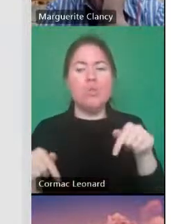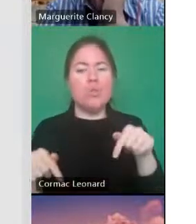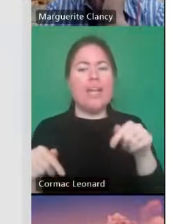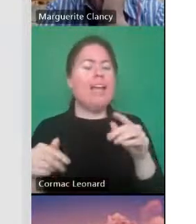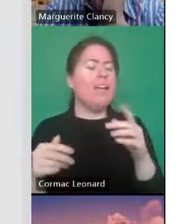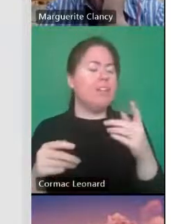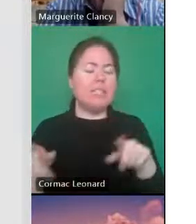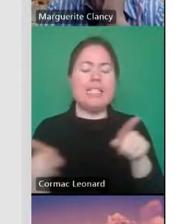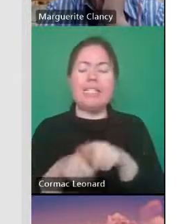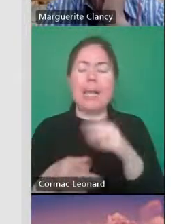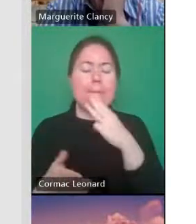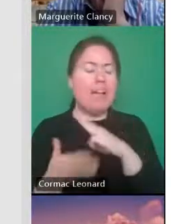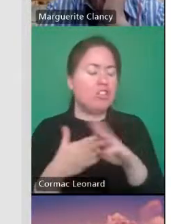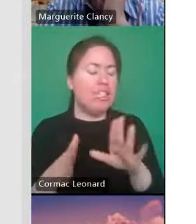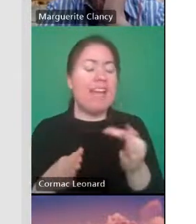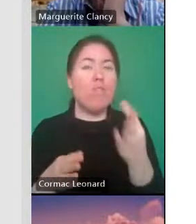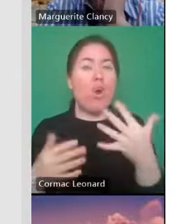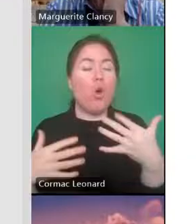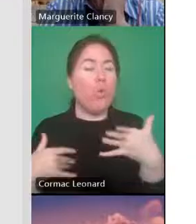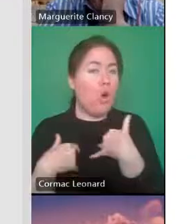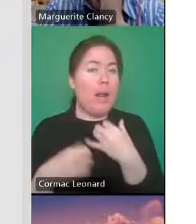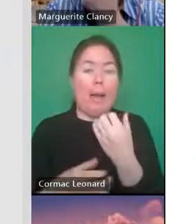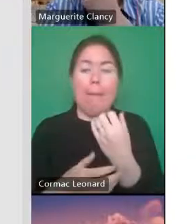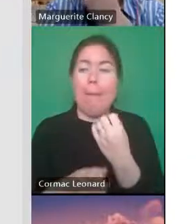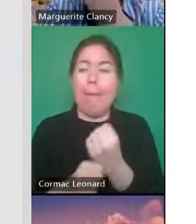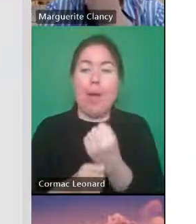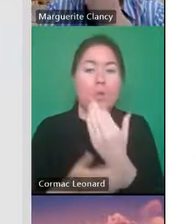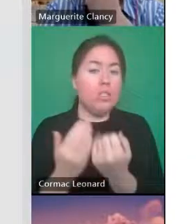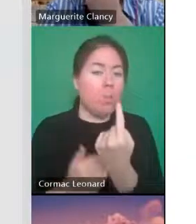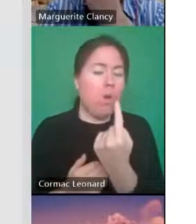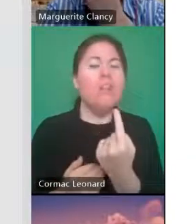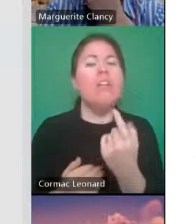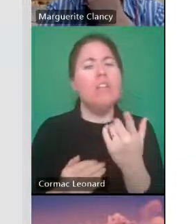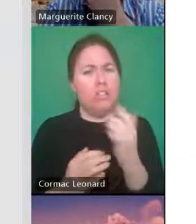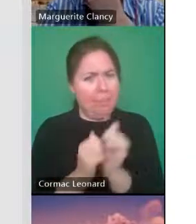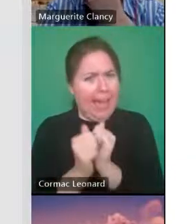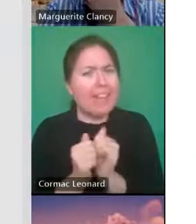worried about someone, if you have a concern, do be proactive.